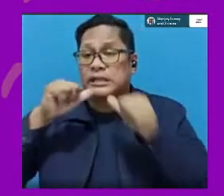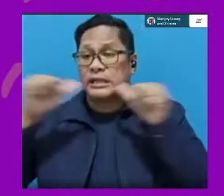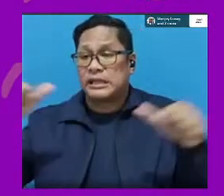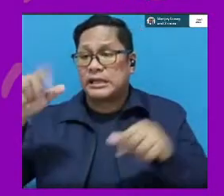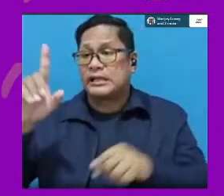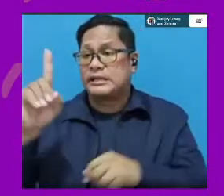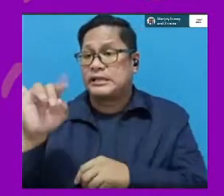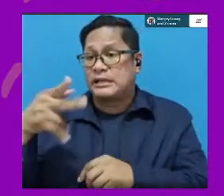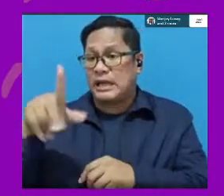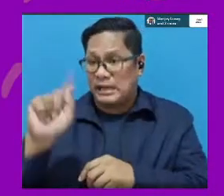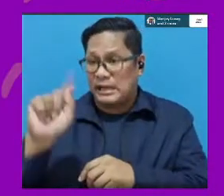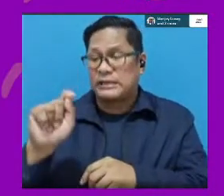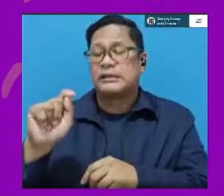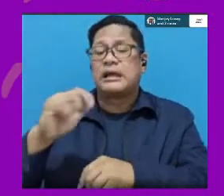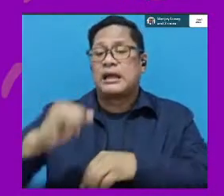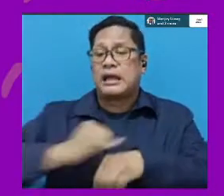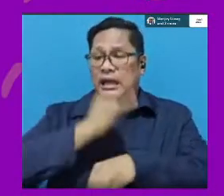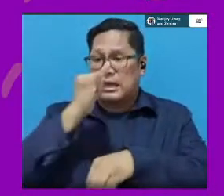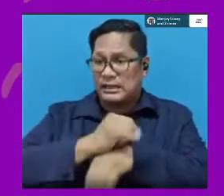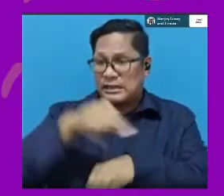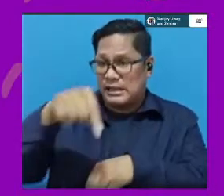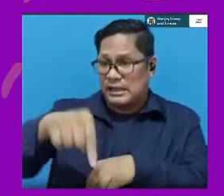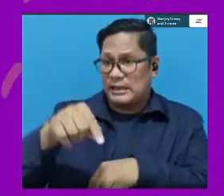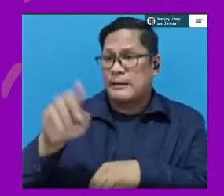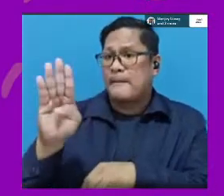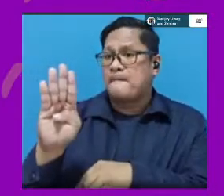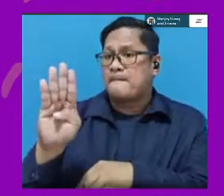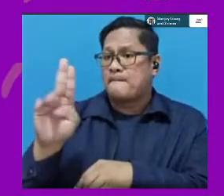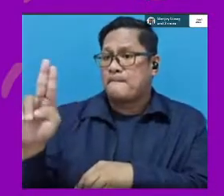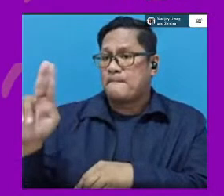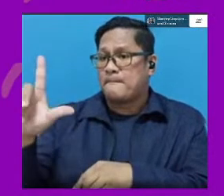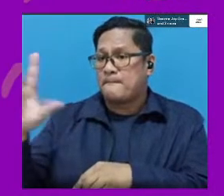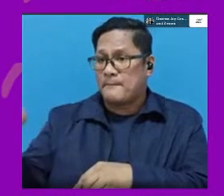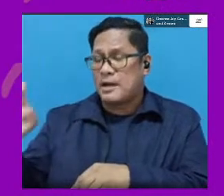province bubble way back in